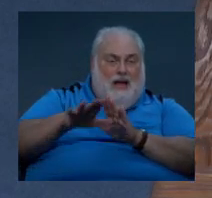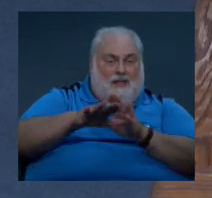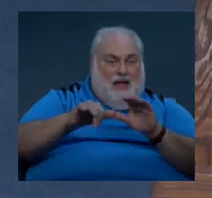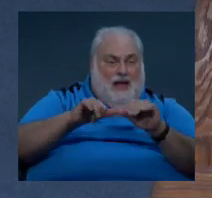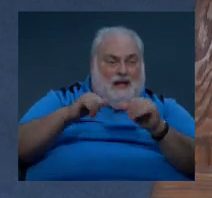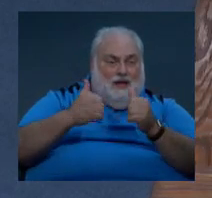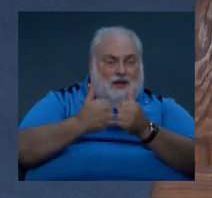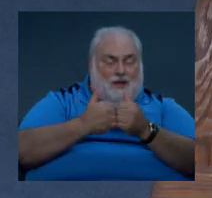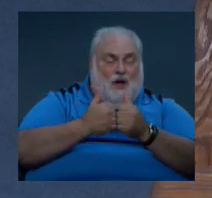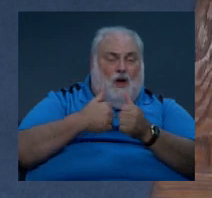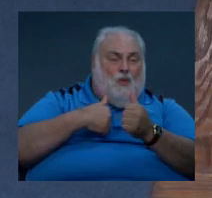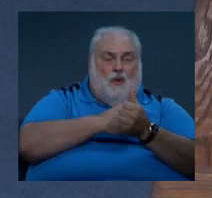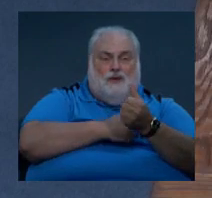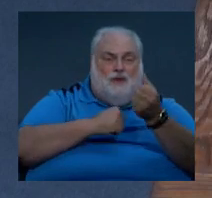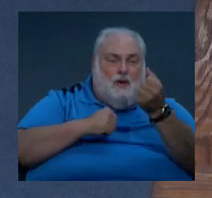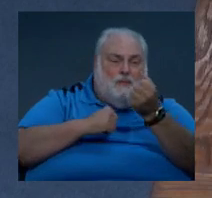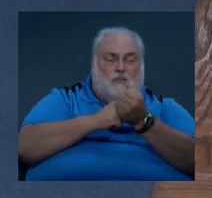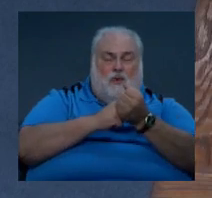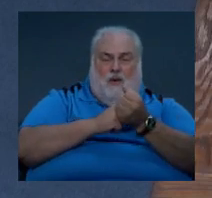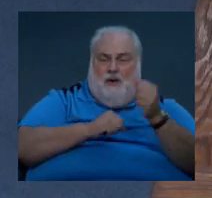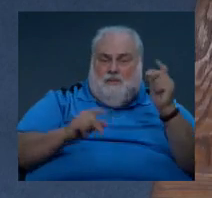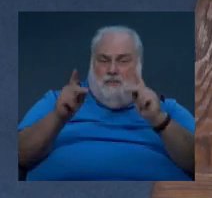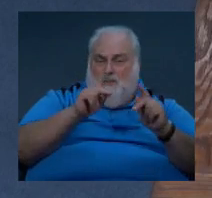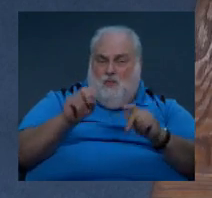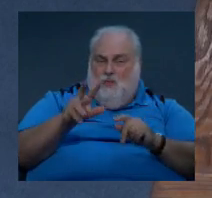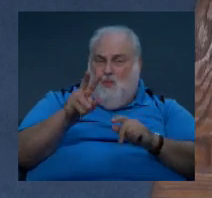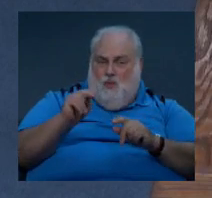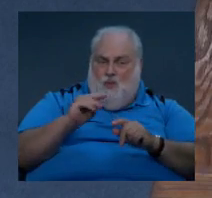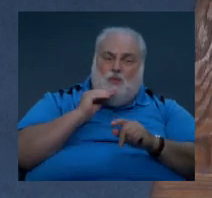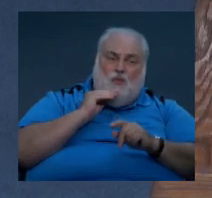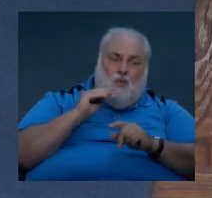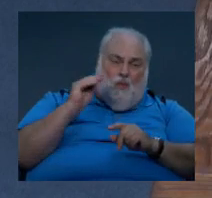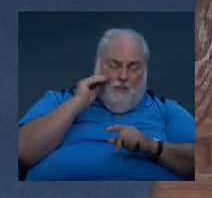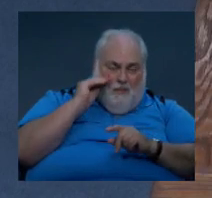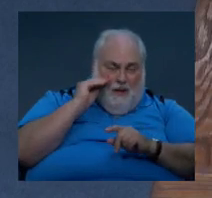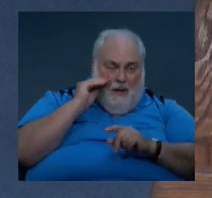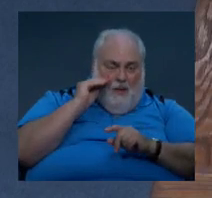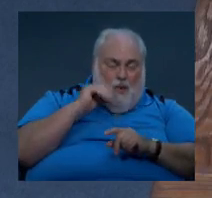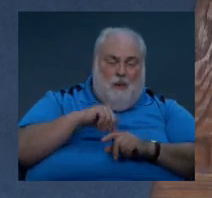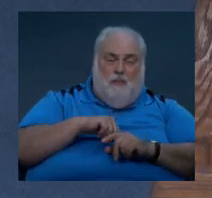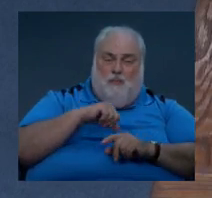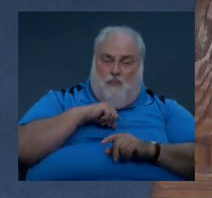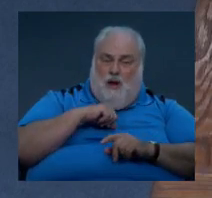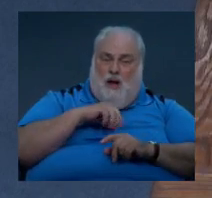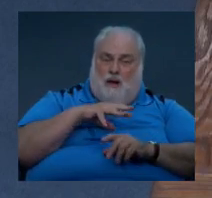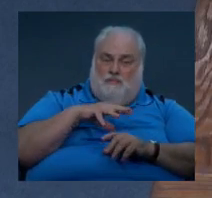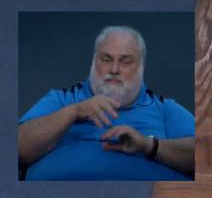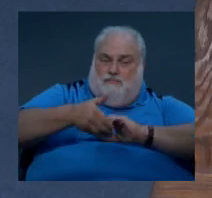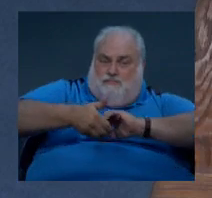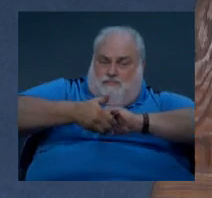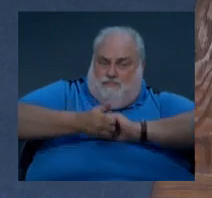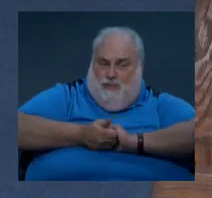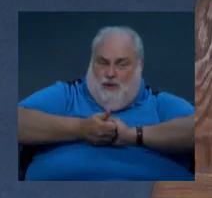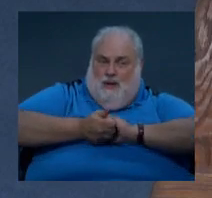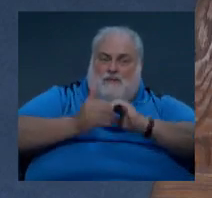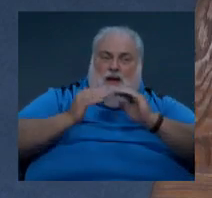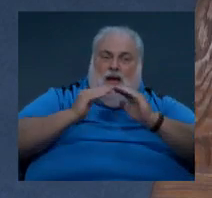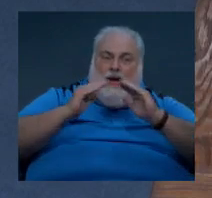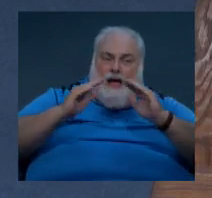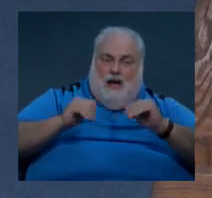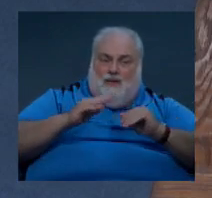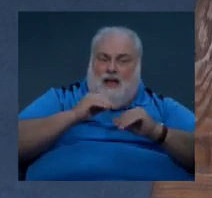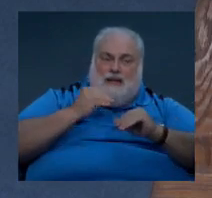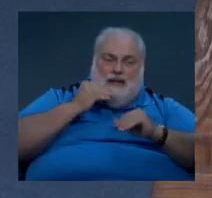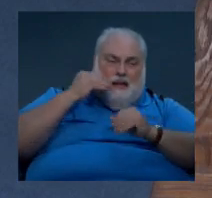homeownership, and we are certainly a proud partner with Housing and Neighborhood Programs Department, providing the